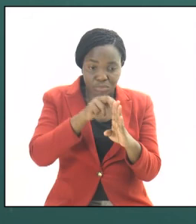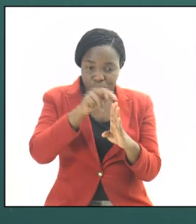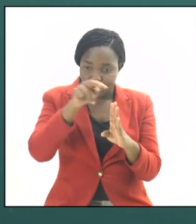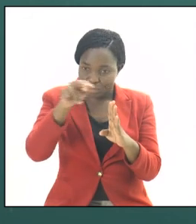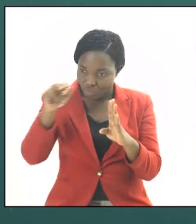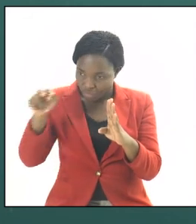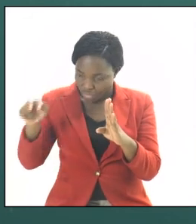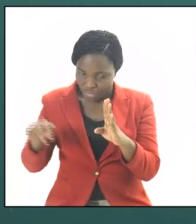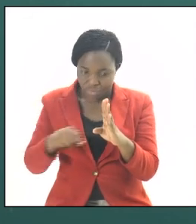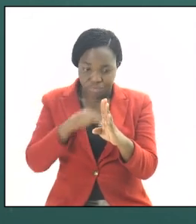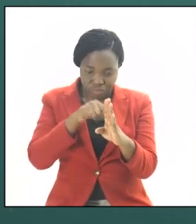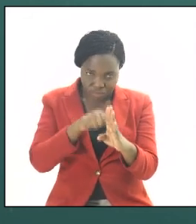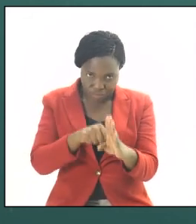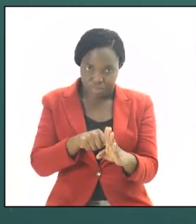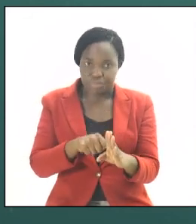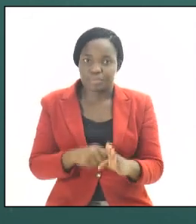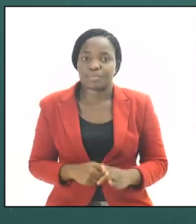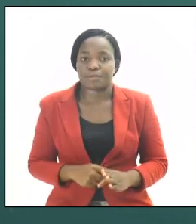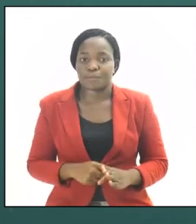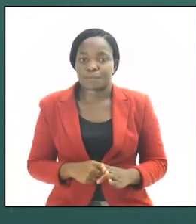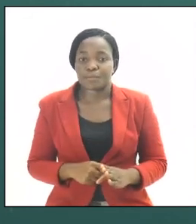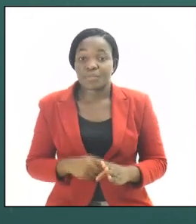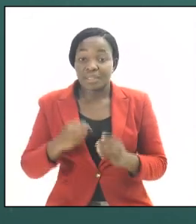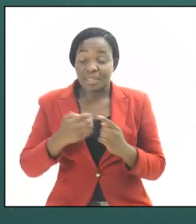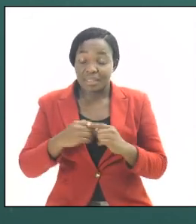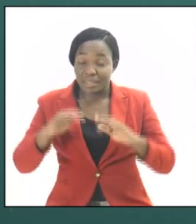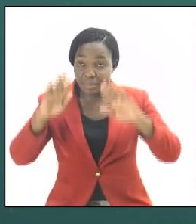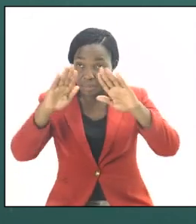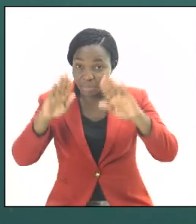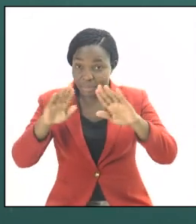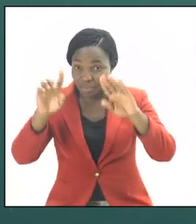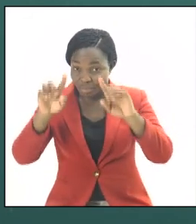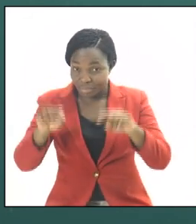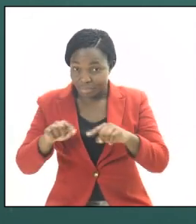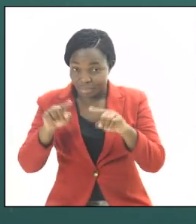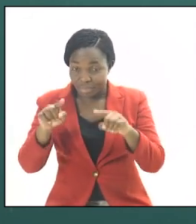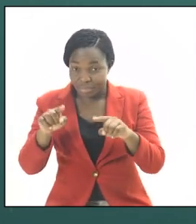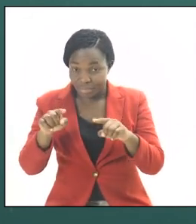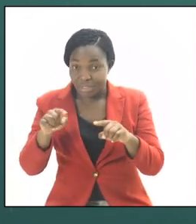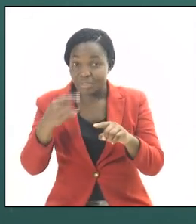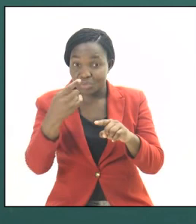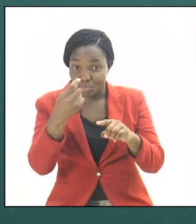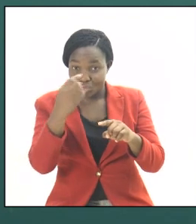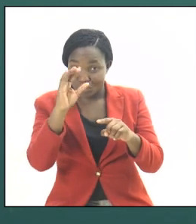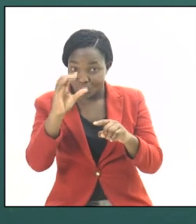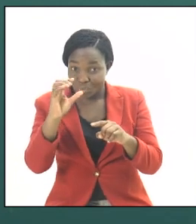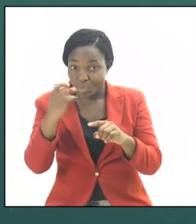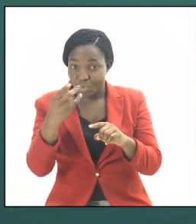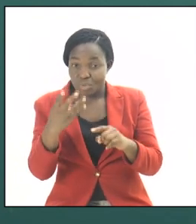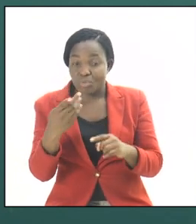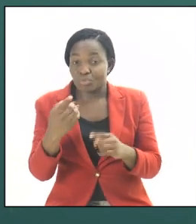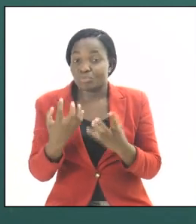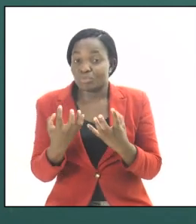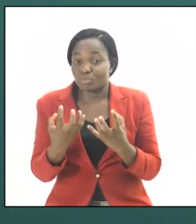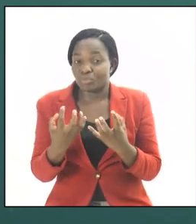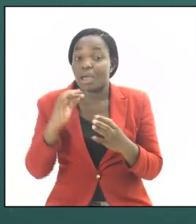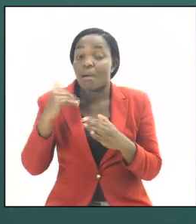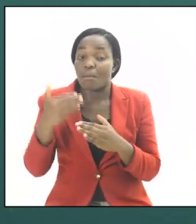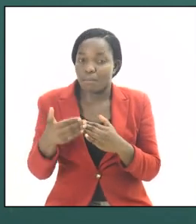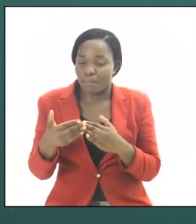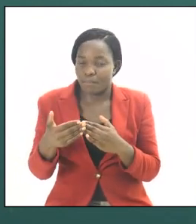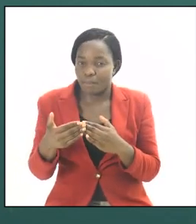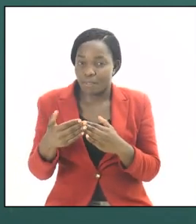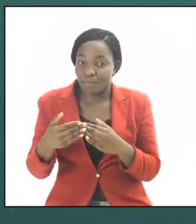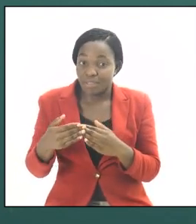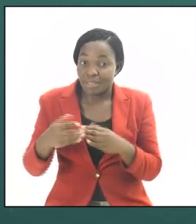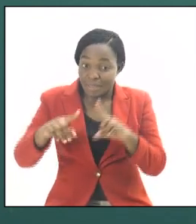started. Outline the shaded area and count the number of parts you need to add up. Then, add